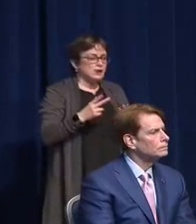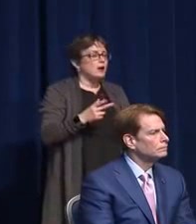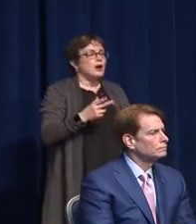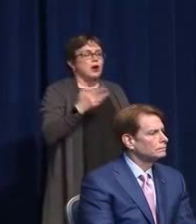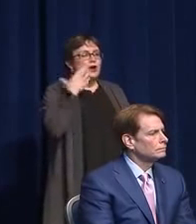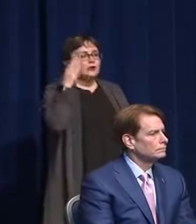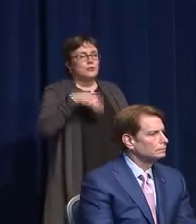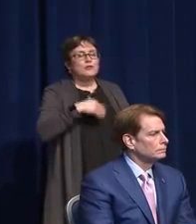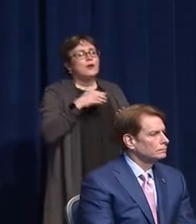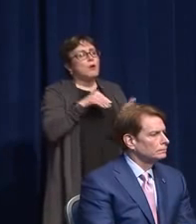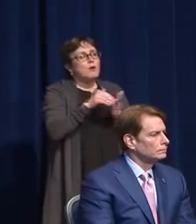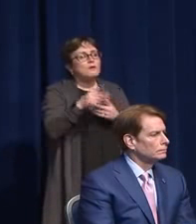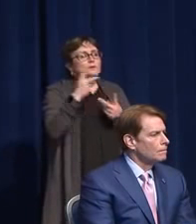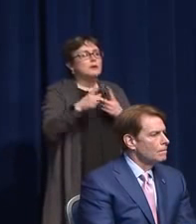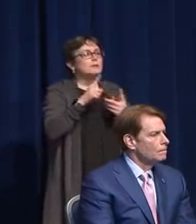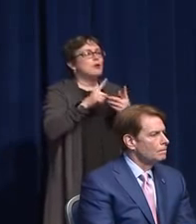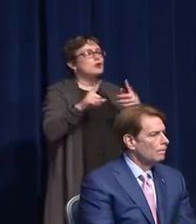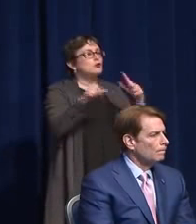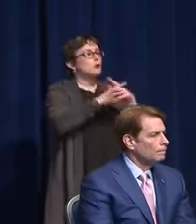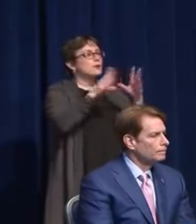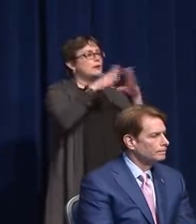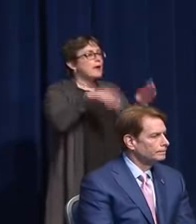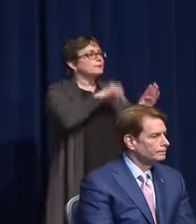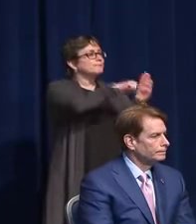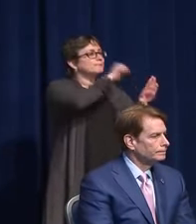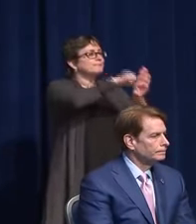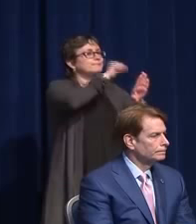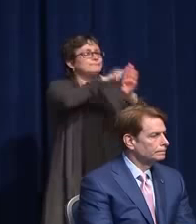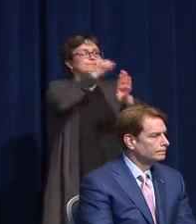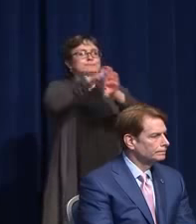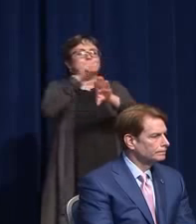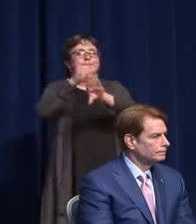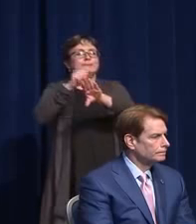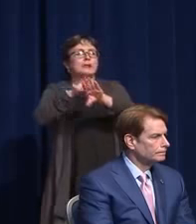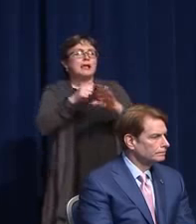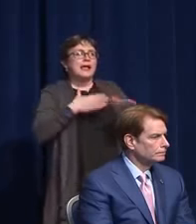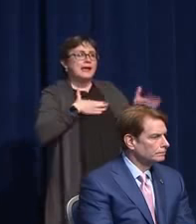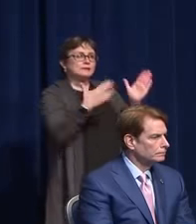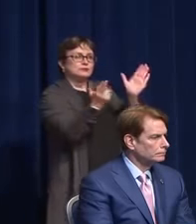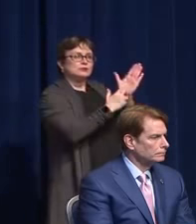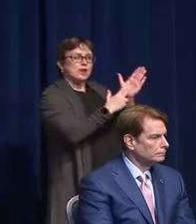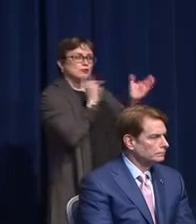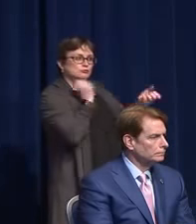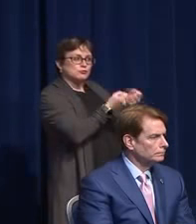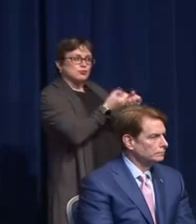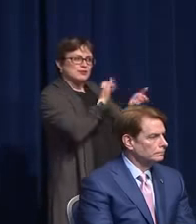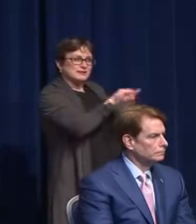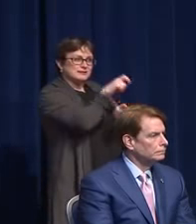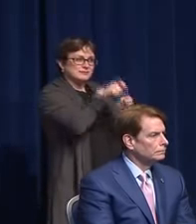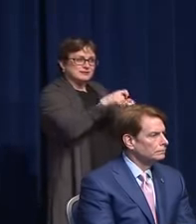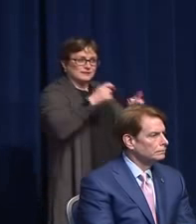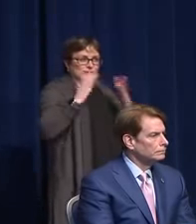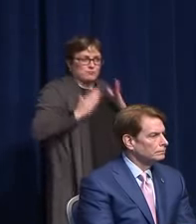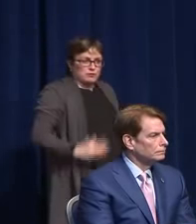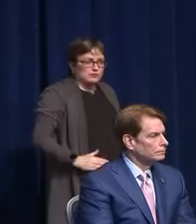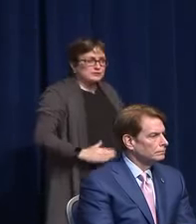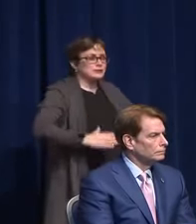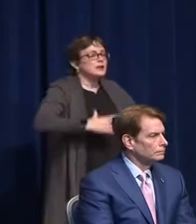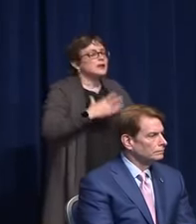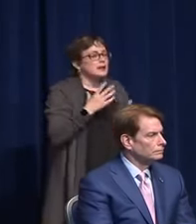for petition signatures poses to candidates, delegates, supporters, and voters